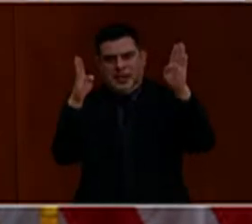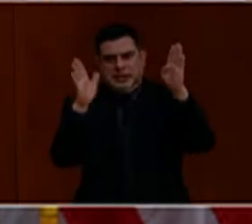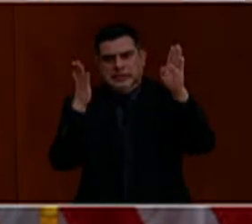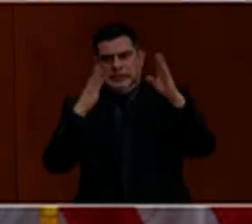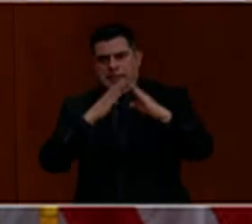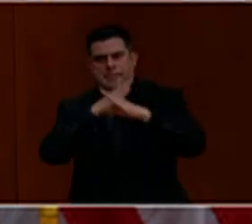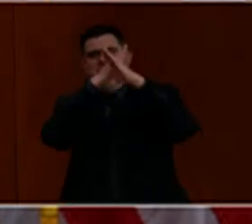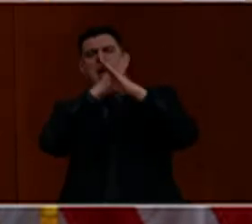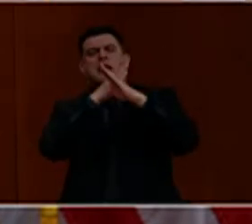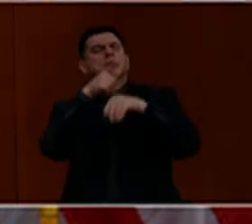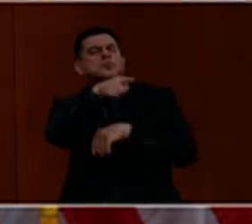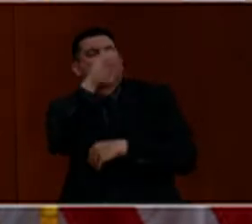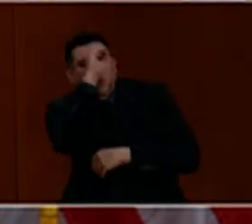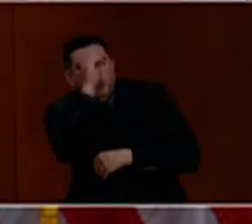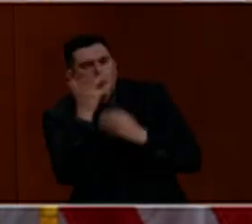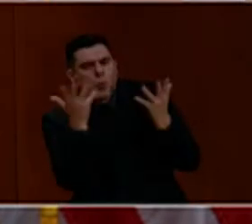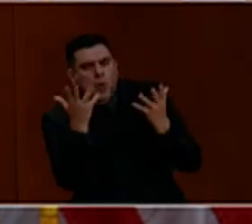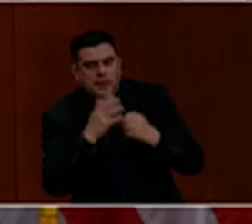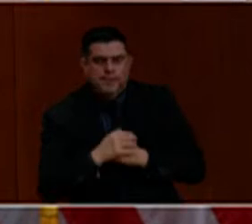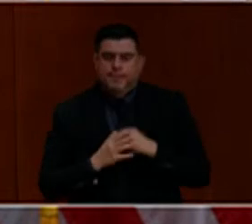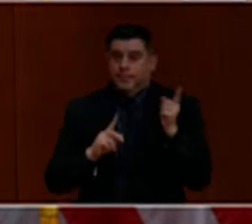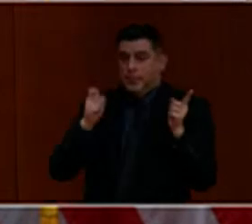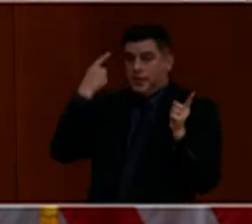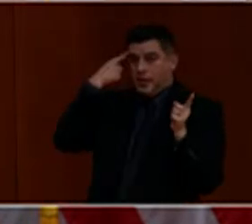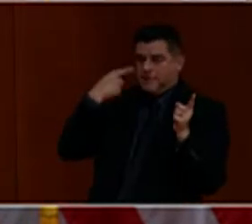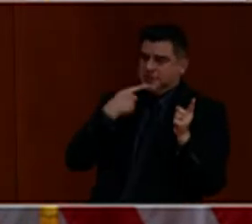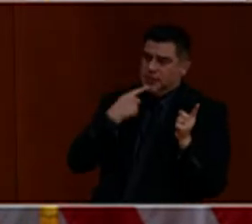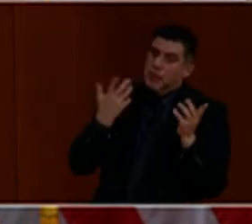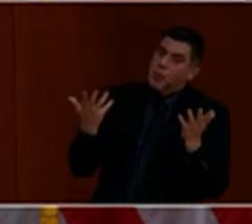parents. This has been a very difficult time for parents.